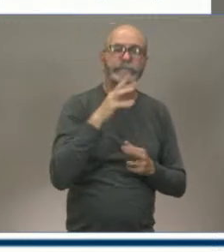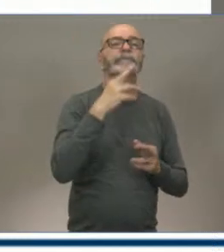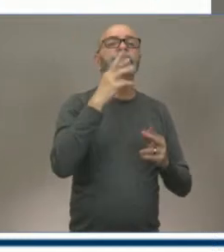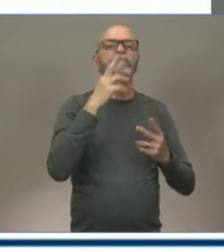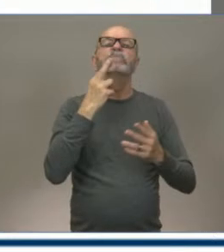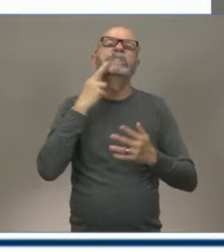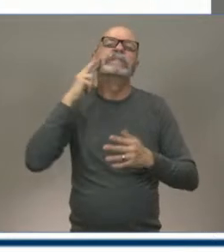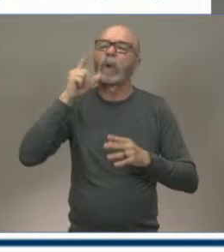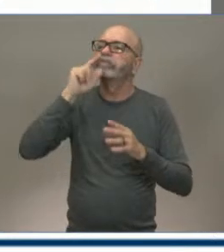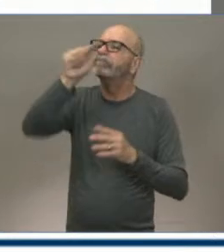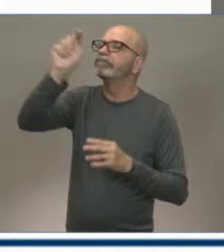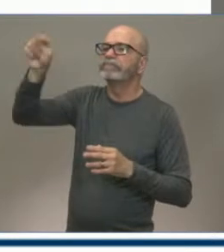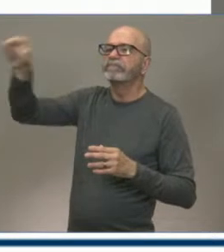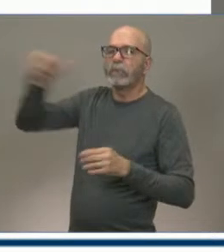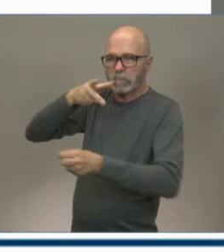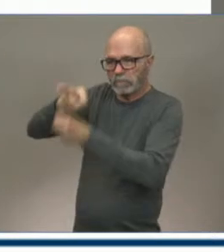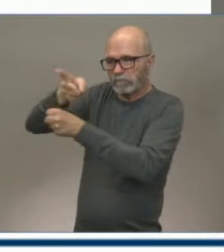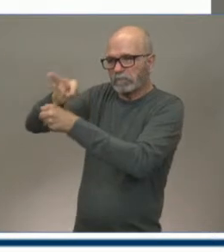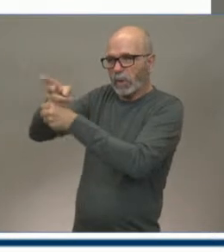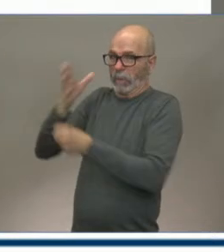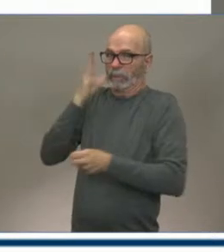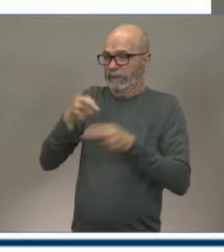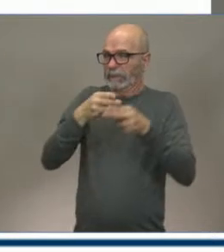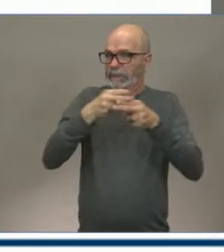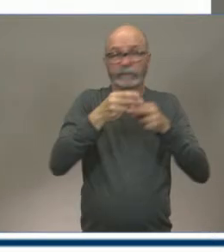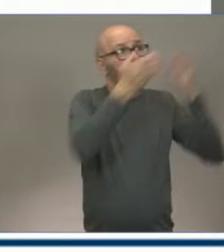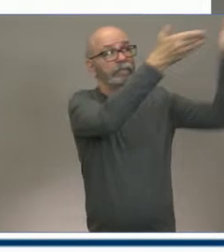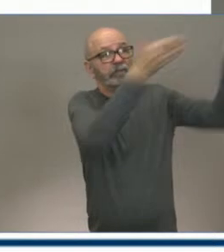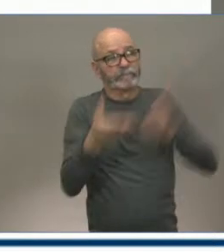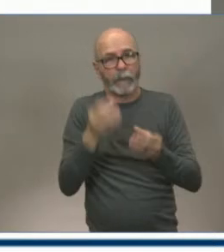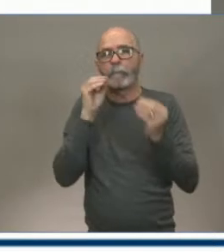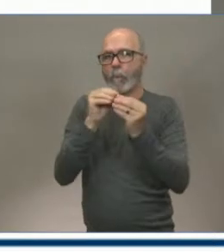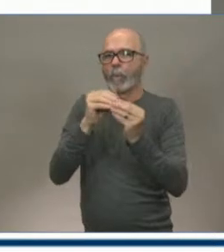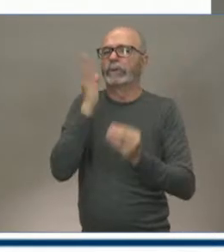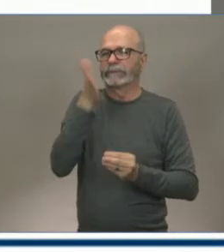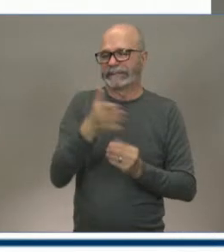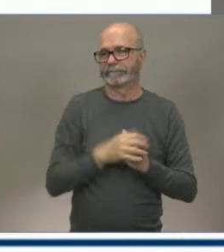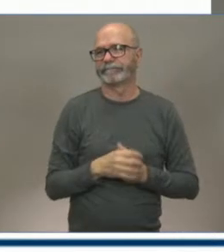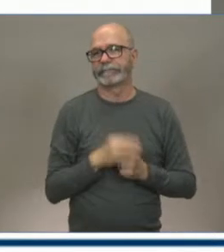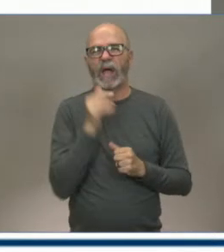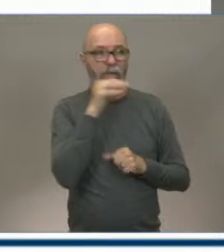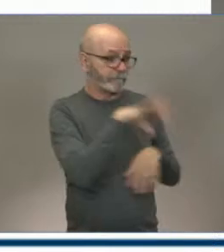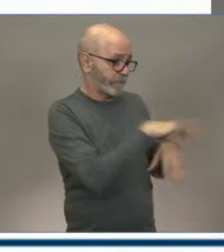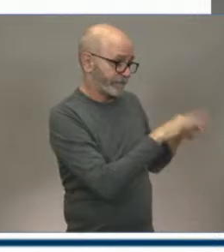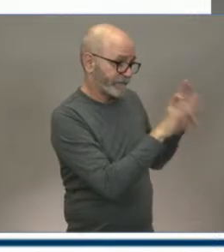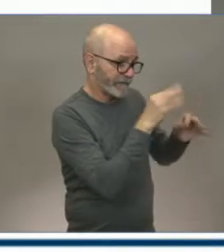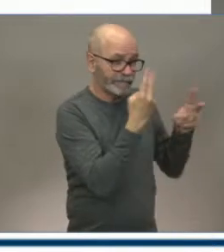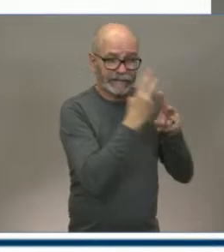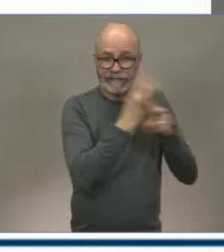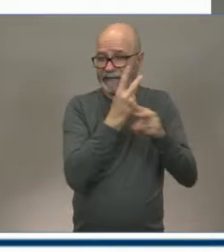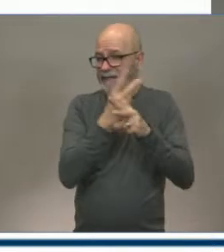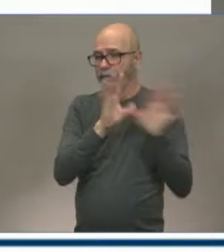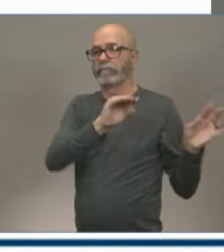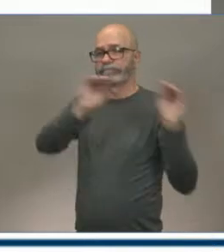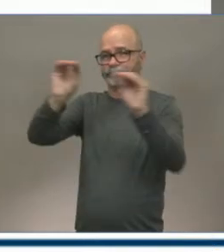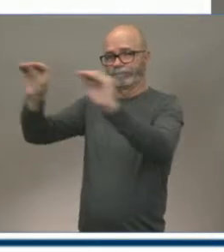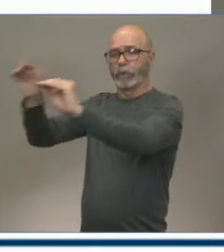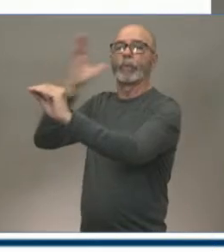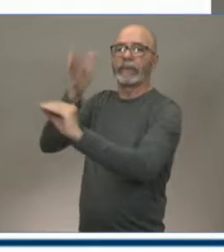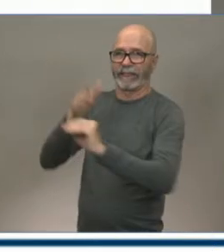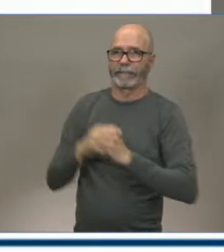in the days to come. We'll announce more details of that as we finalize those plans. And as more